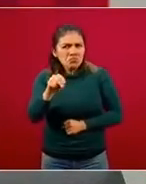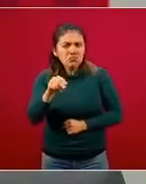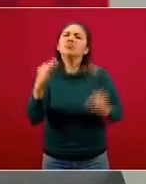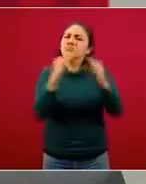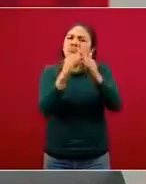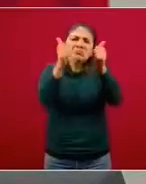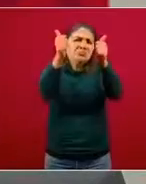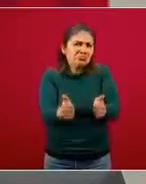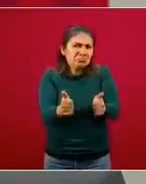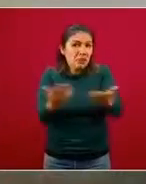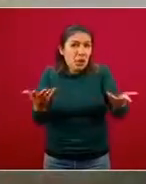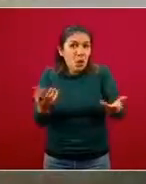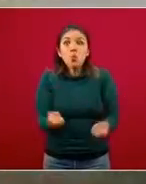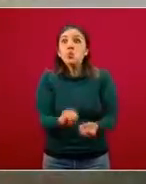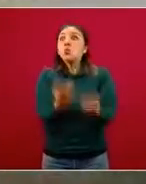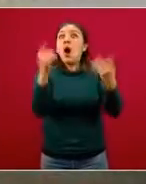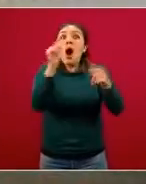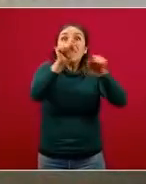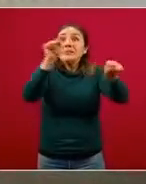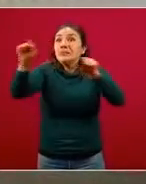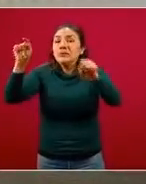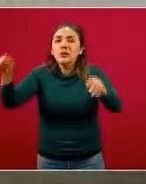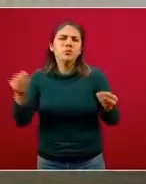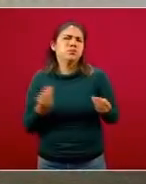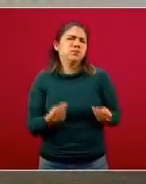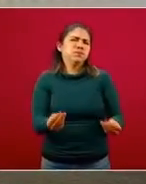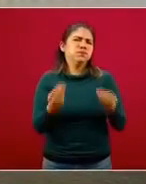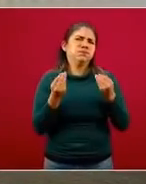symptoms, if you have a low risk